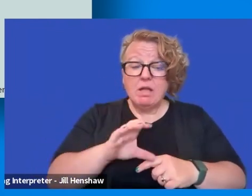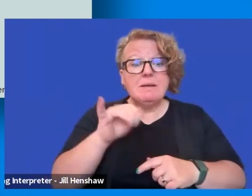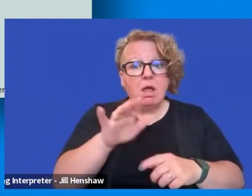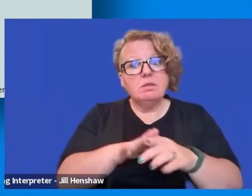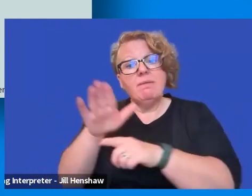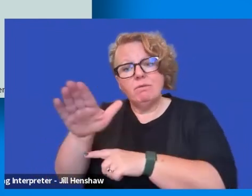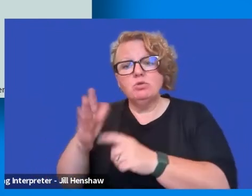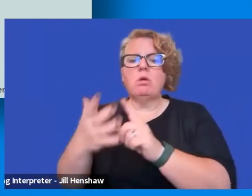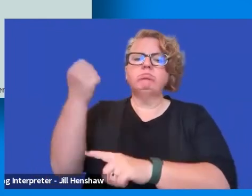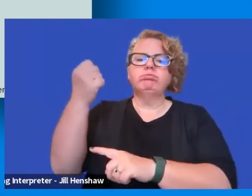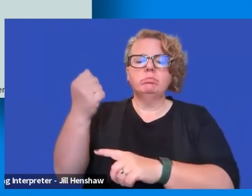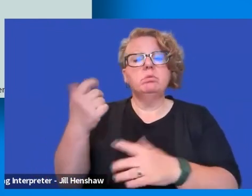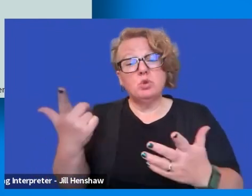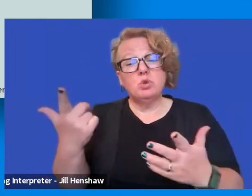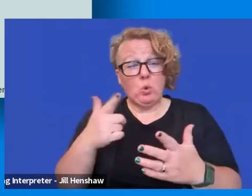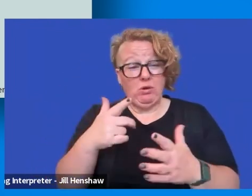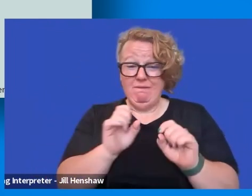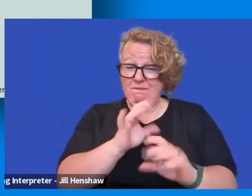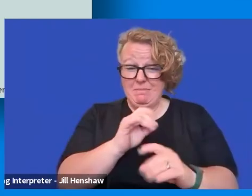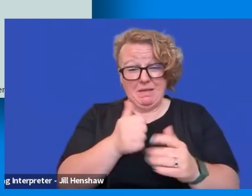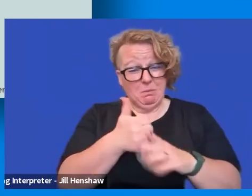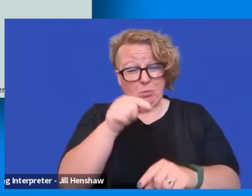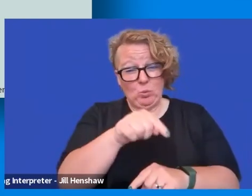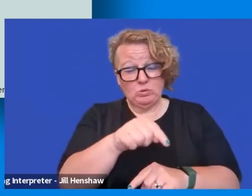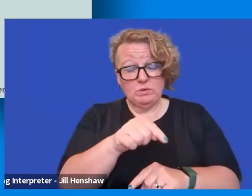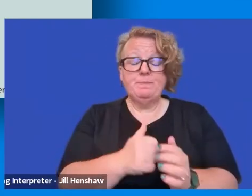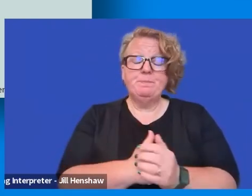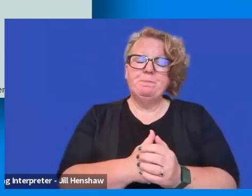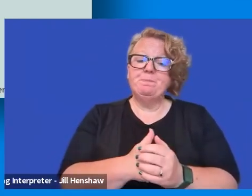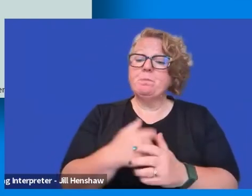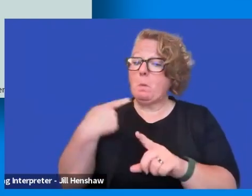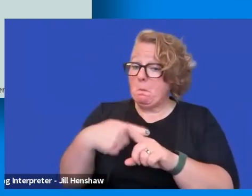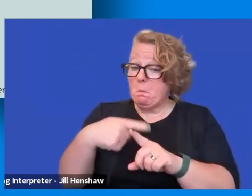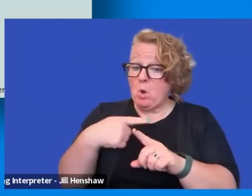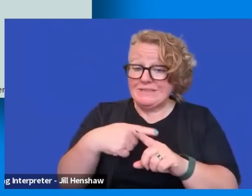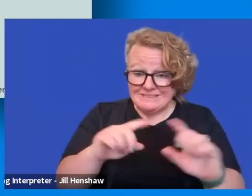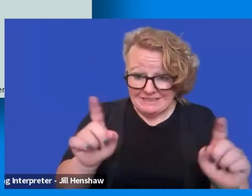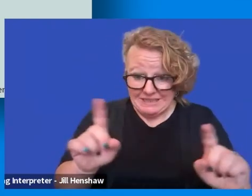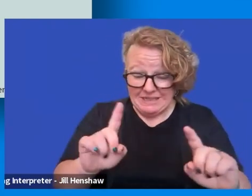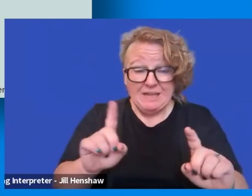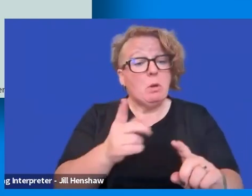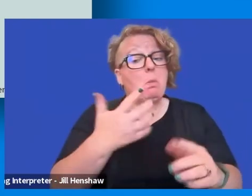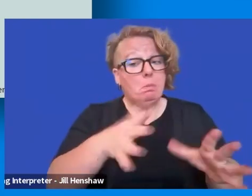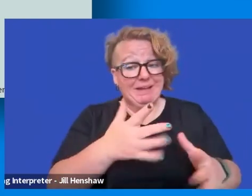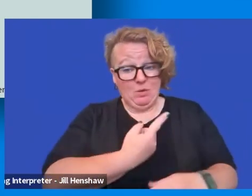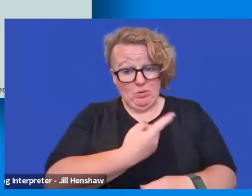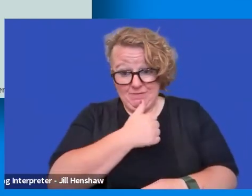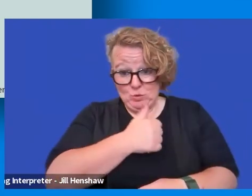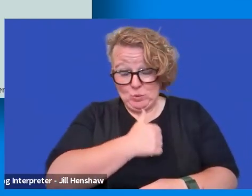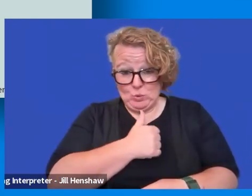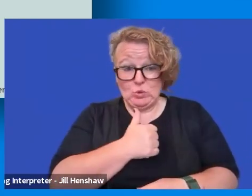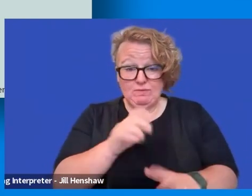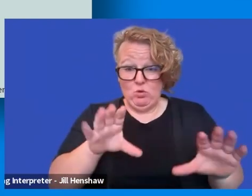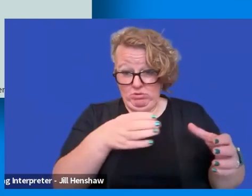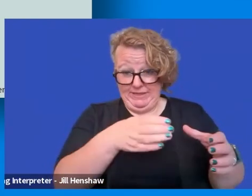future. And one of the things that we have seen as a really positive practice, and we used it ourselves in the EDI Caucus Flexible Fund,